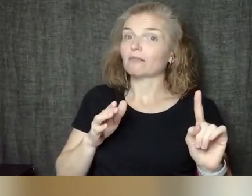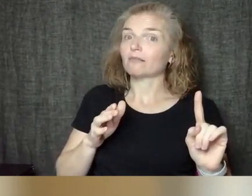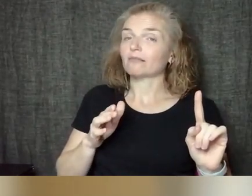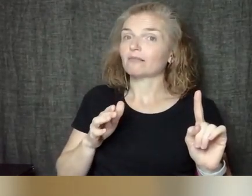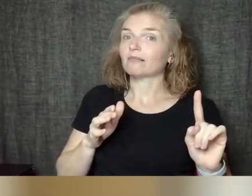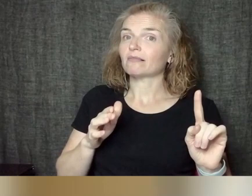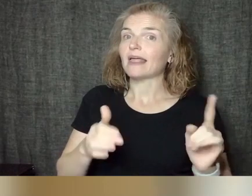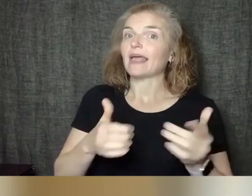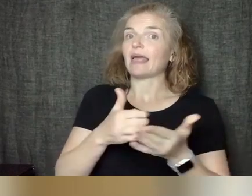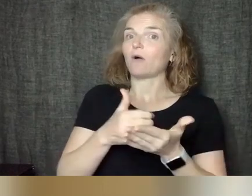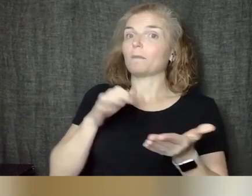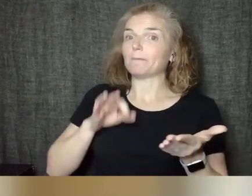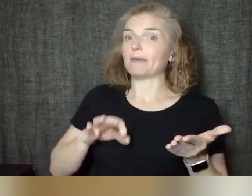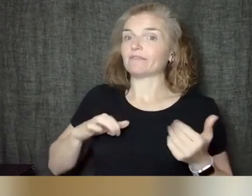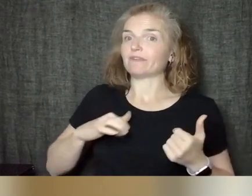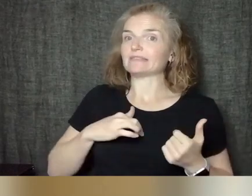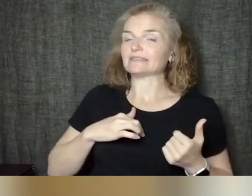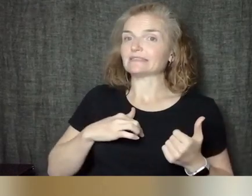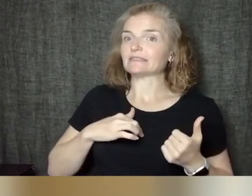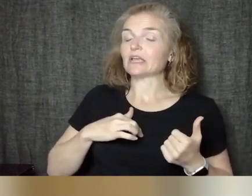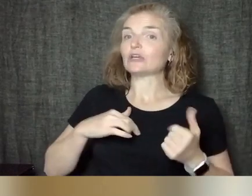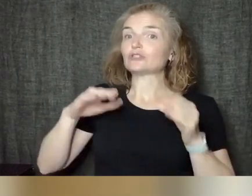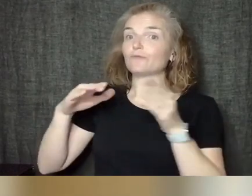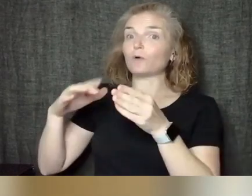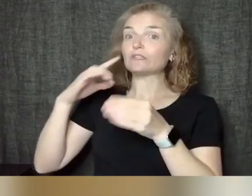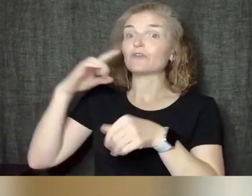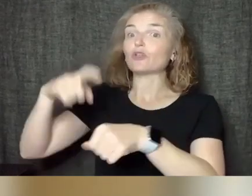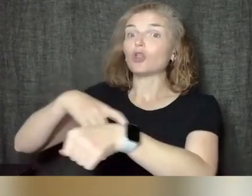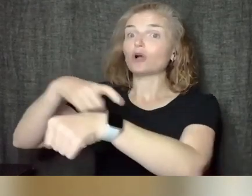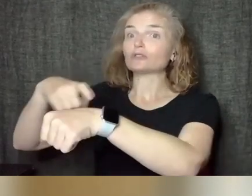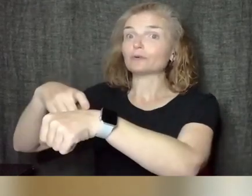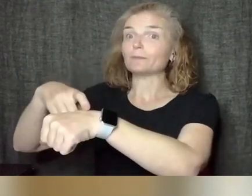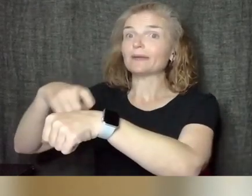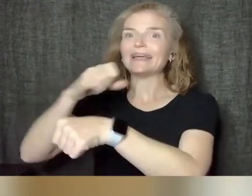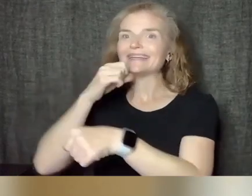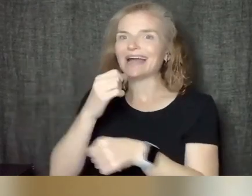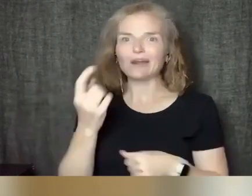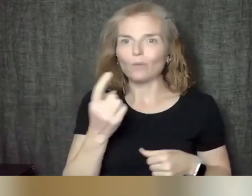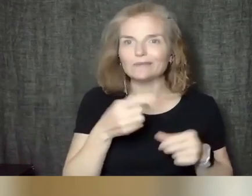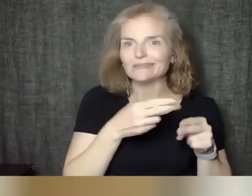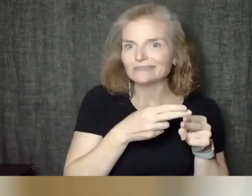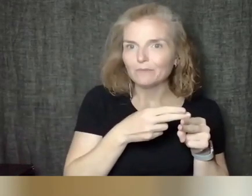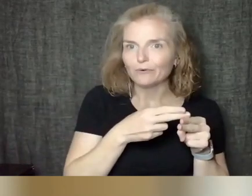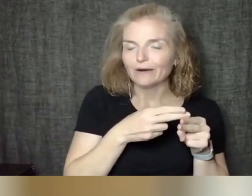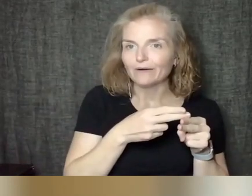than the temporary pleasures that come by repeating familiar habits.